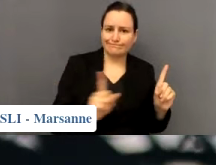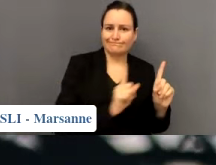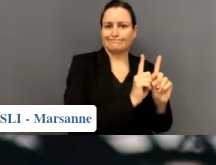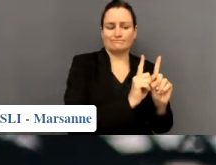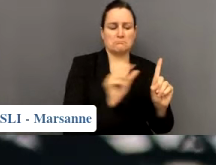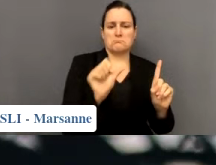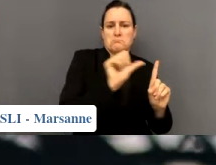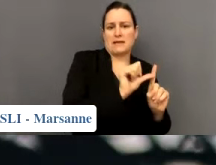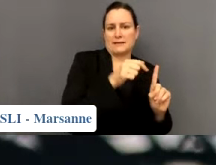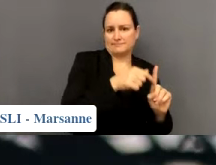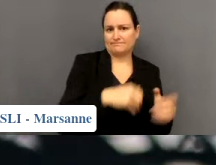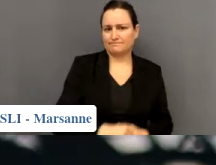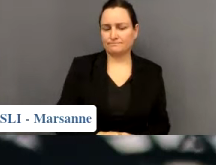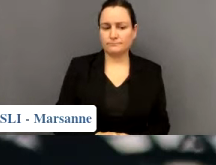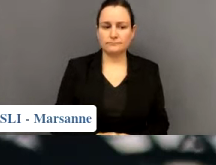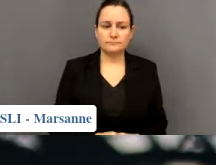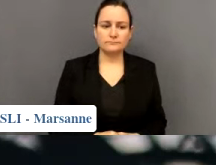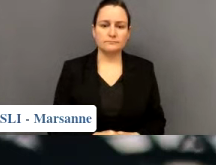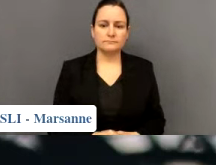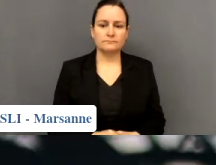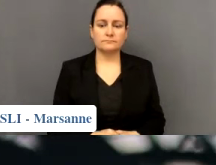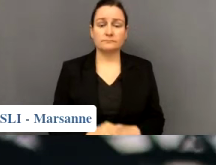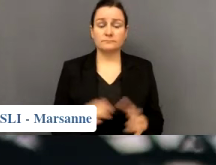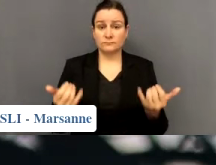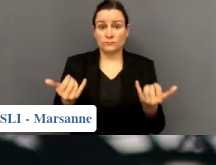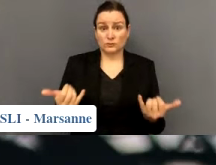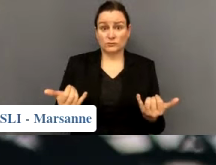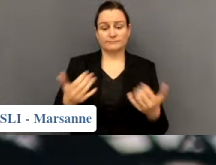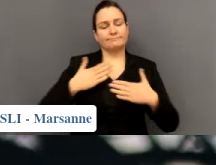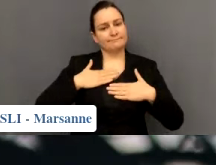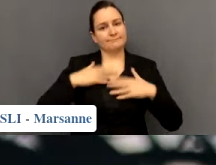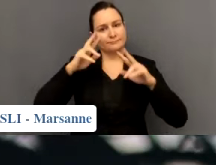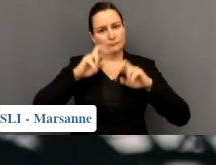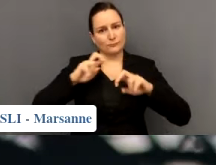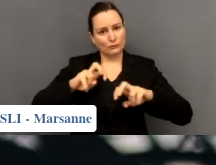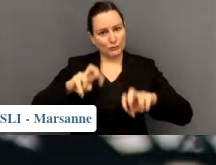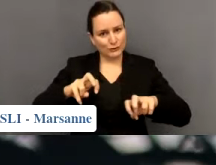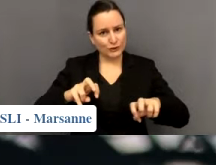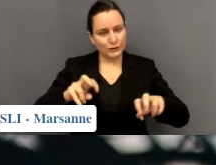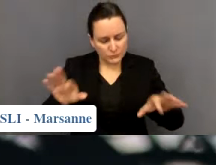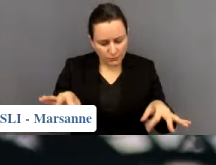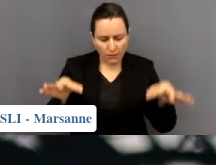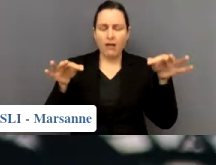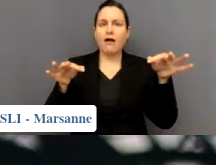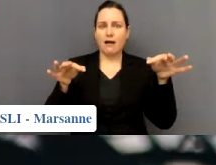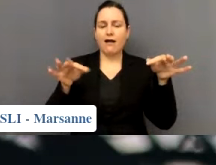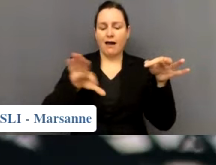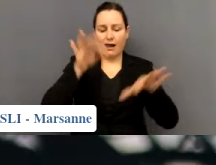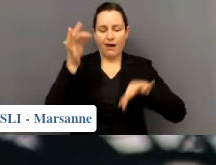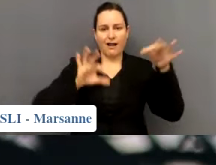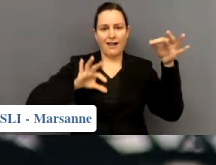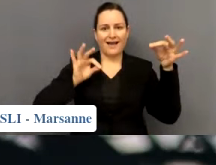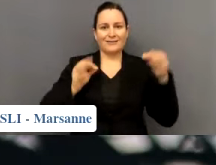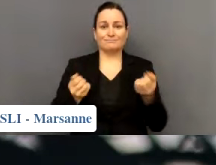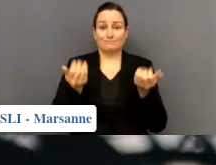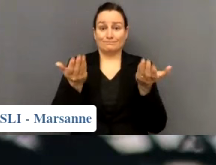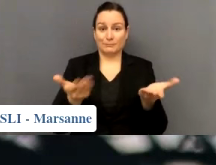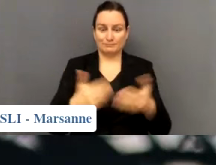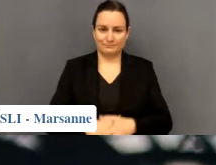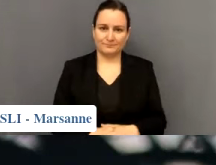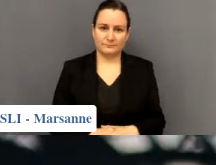to use and explain some of our own ANROWS research to delve further into the point that Anne Summers makes. If national policy to